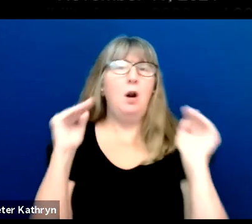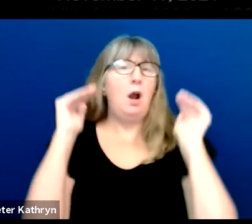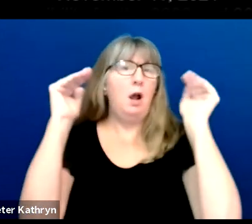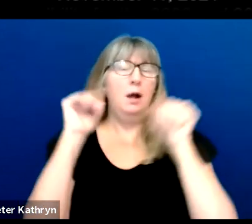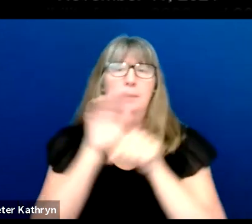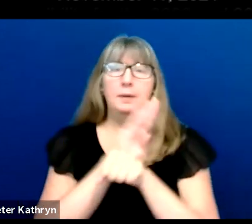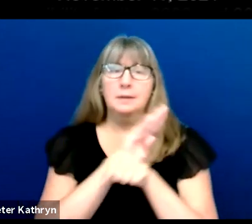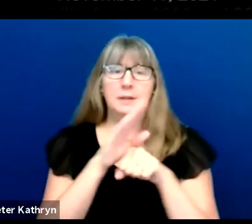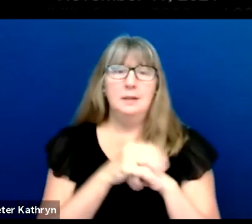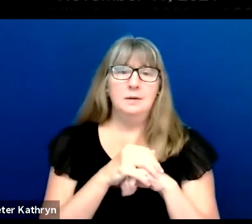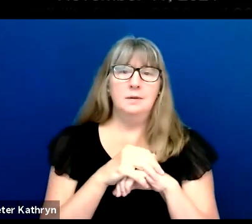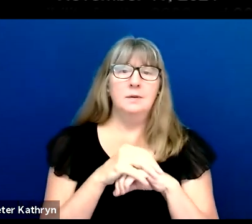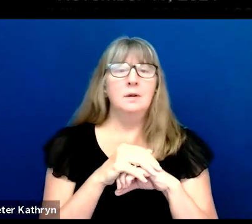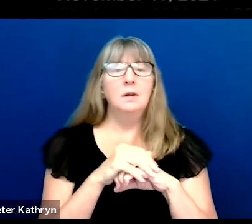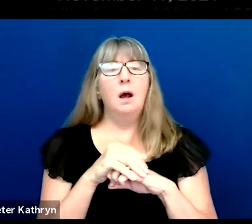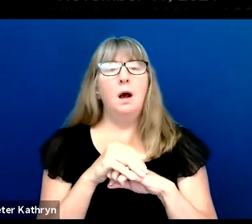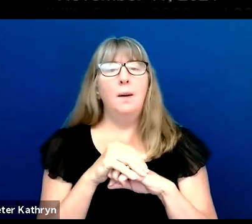feminized, as opposed to the